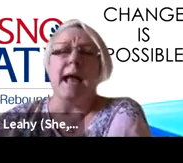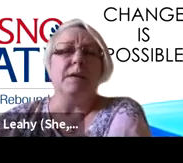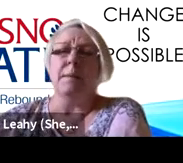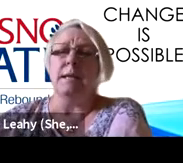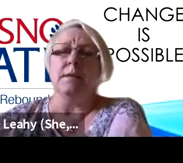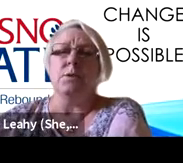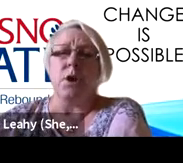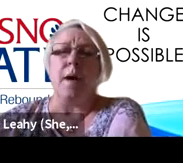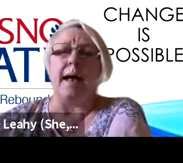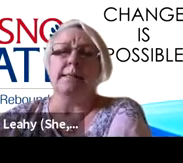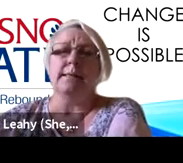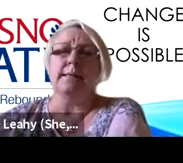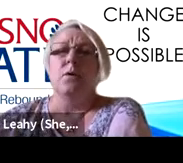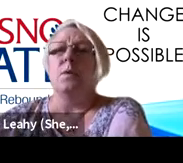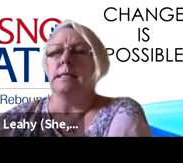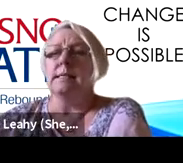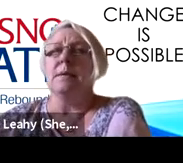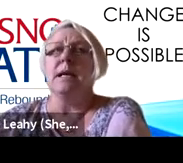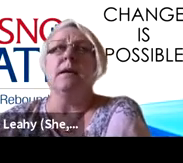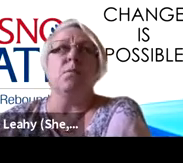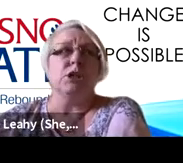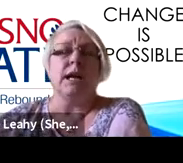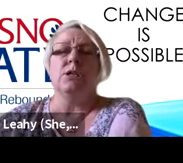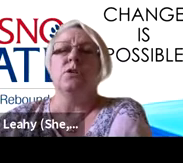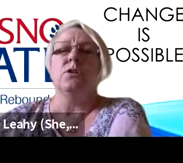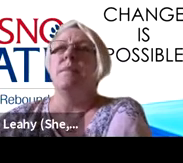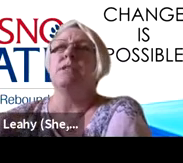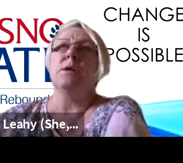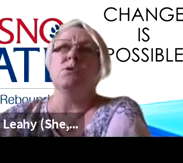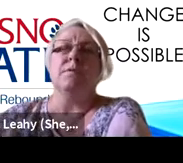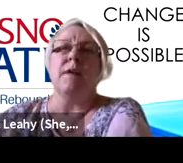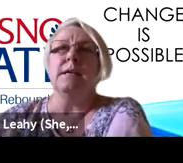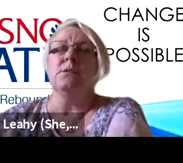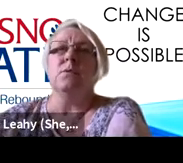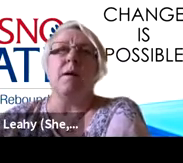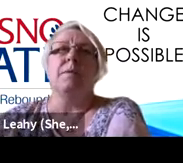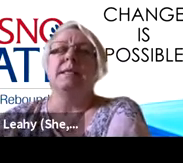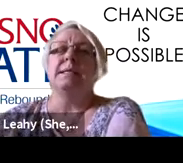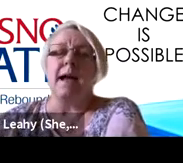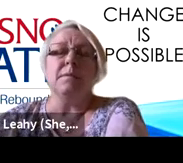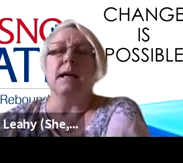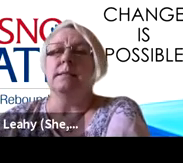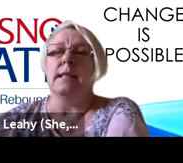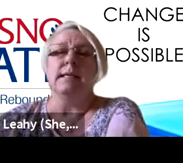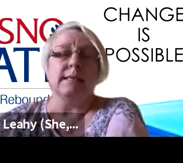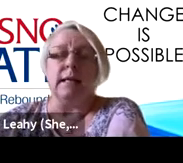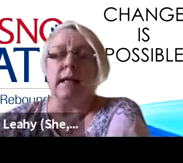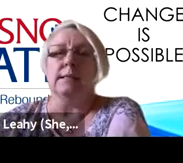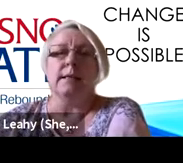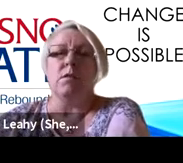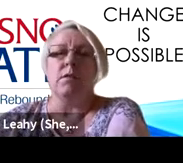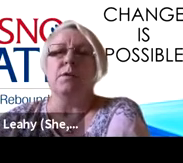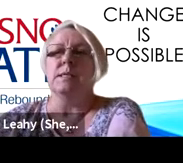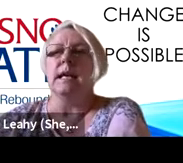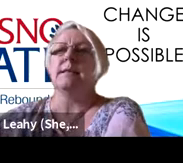that you don't have anybody that you can go ask, what does this mean? And what should I do? That's going to advise you about the timelines and the